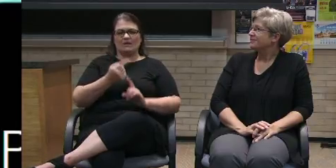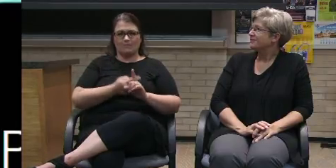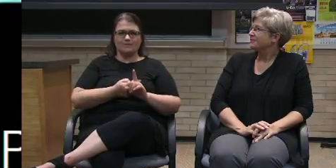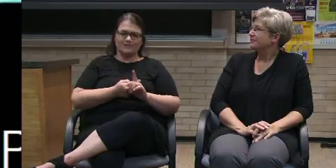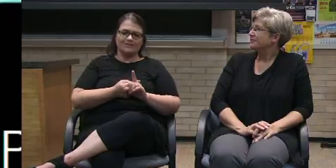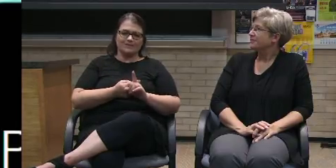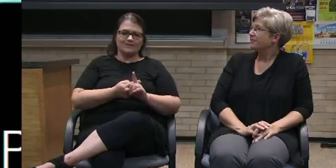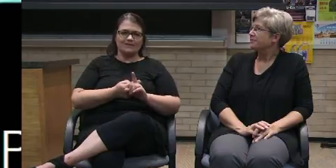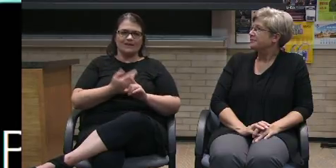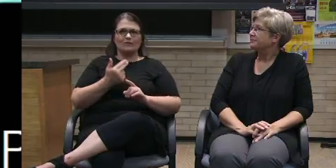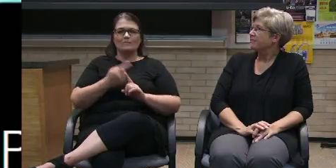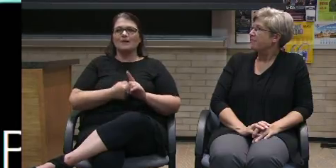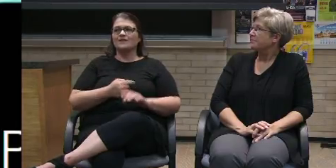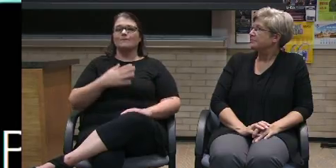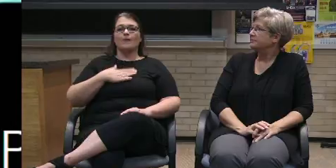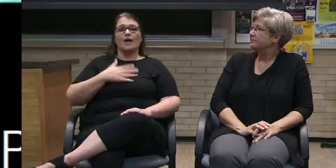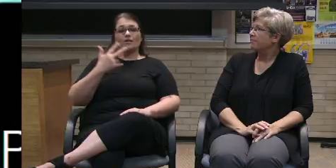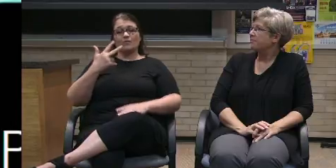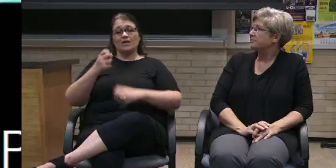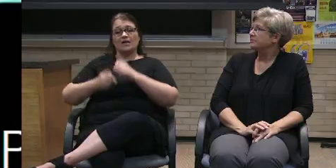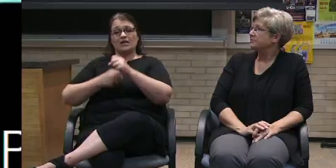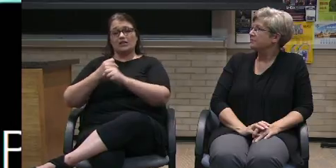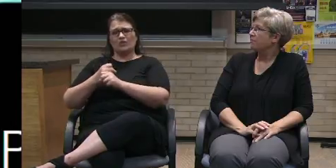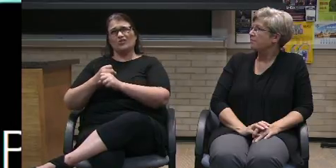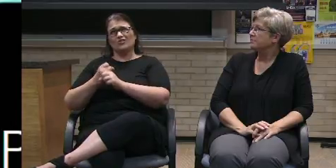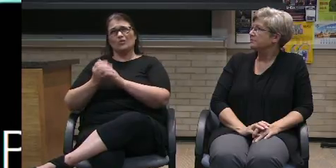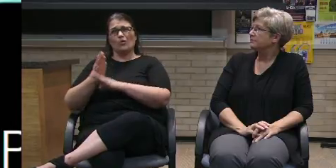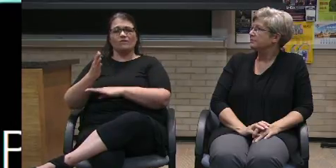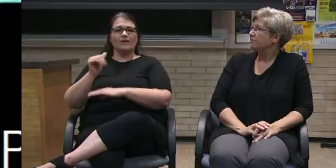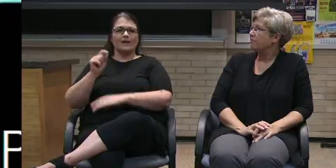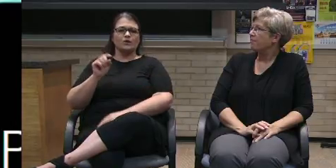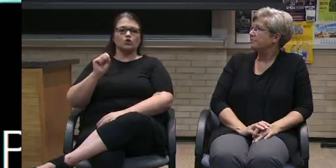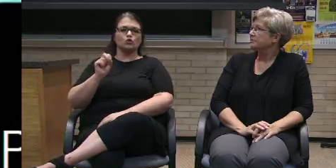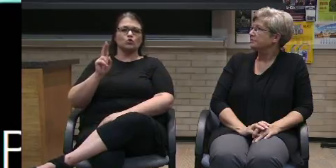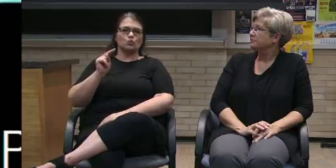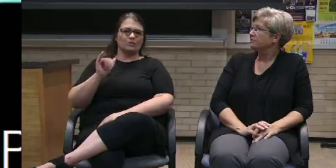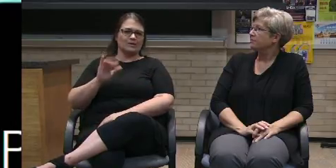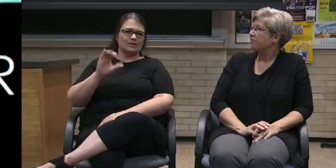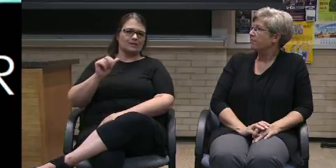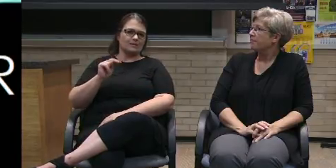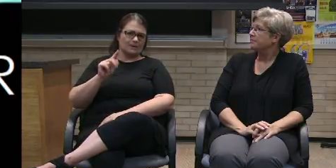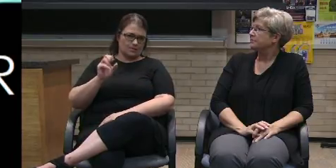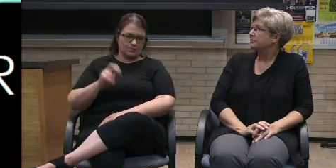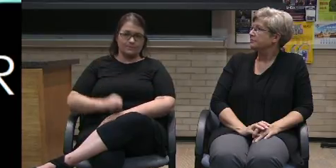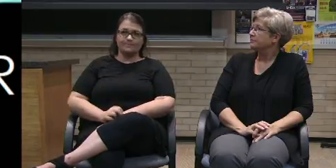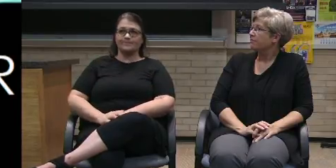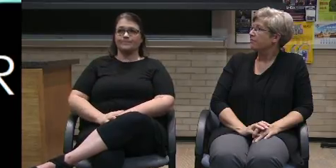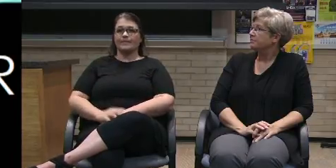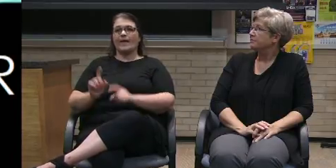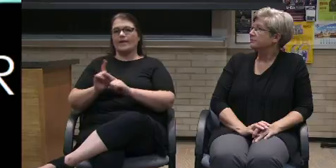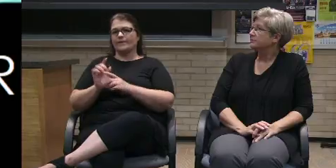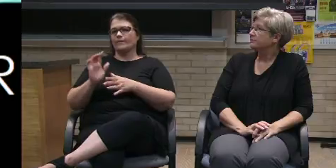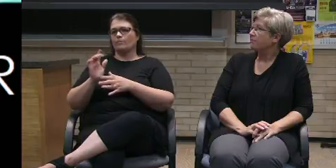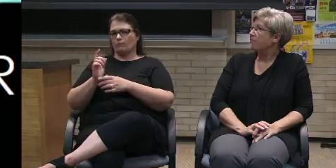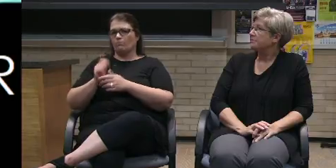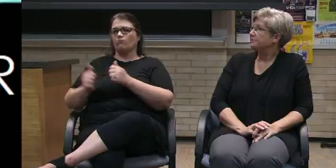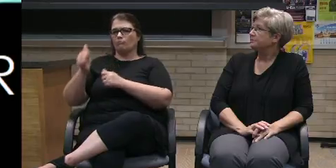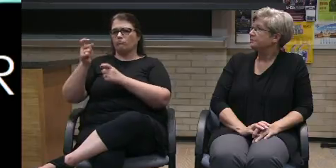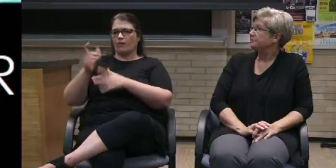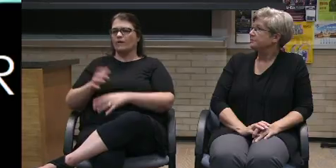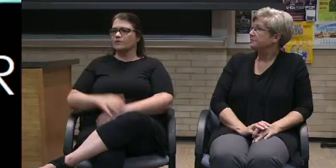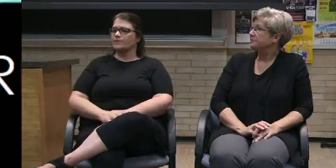my 3+ years as provost at SUNY Canton. Okay. So SUNY Erie Cares.